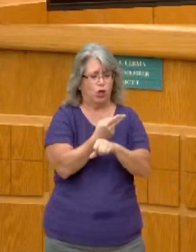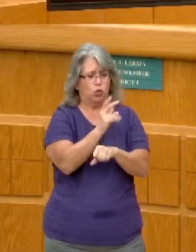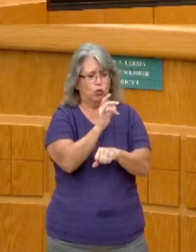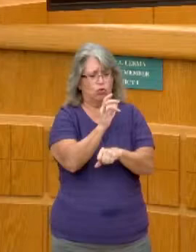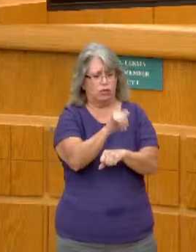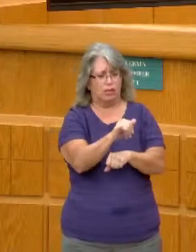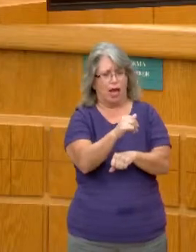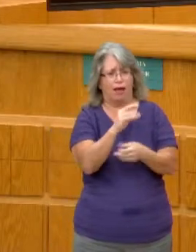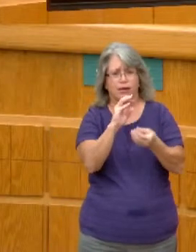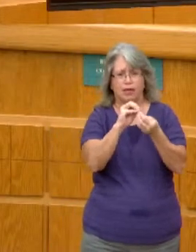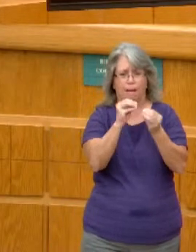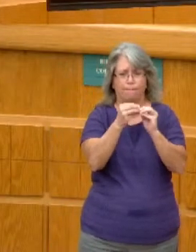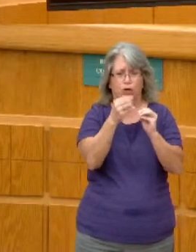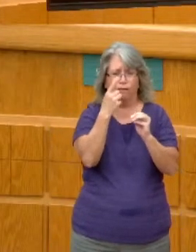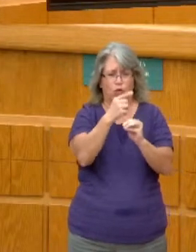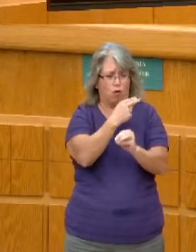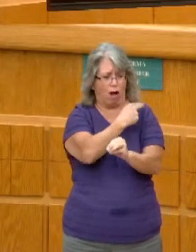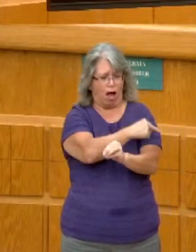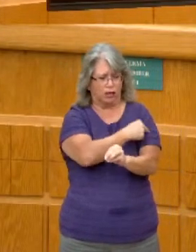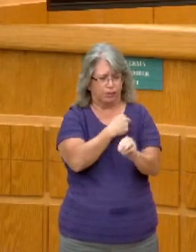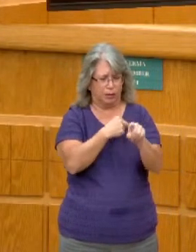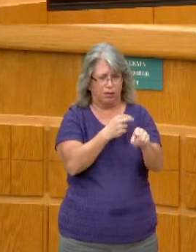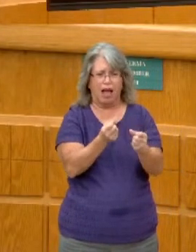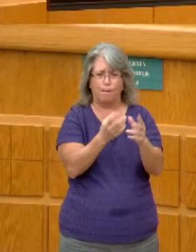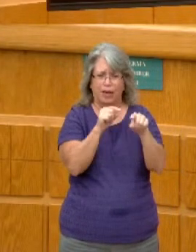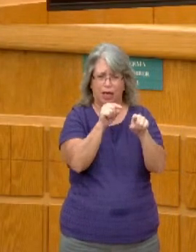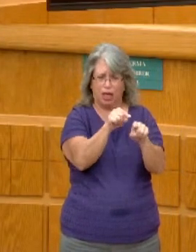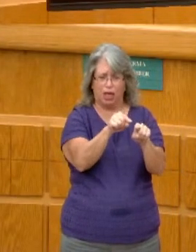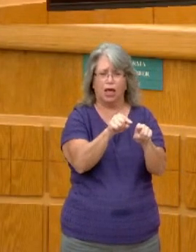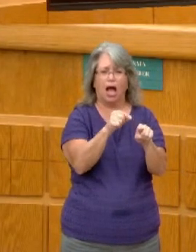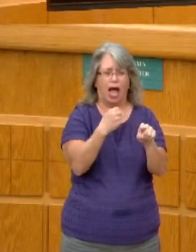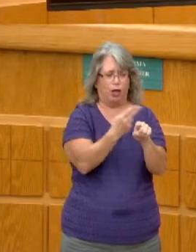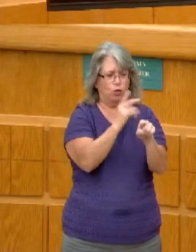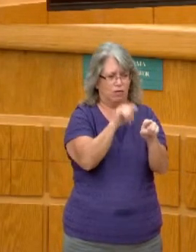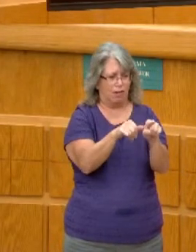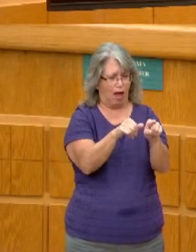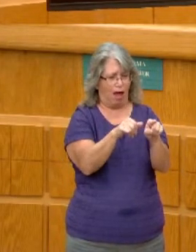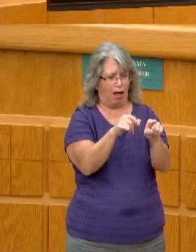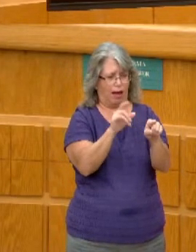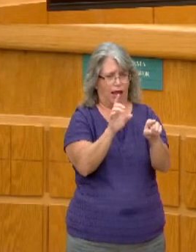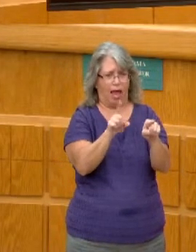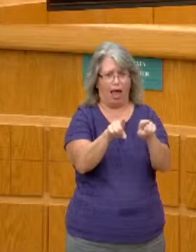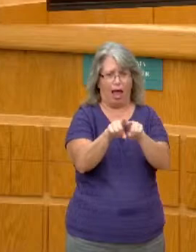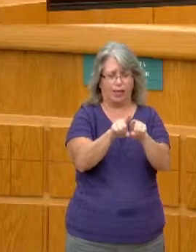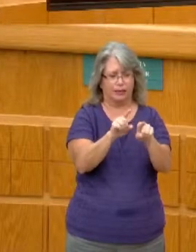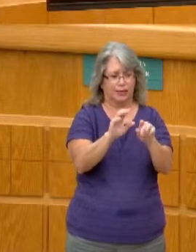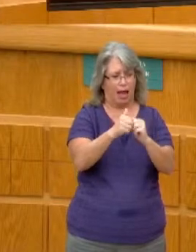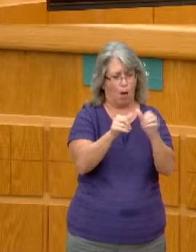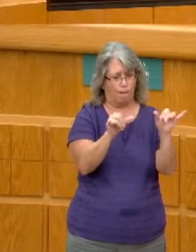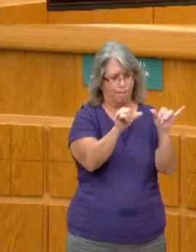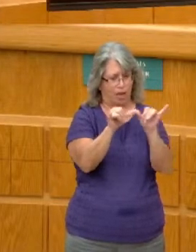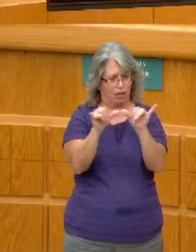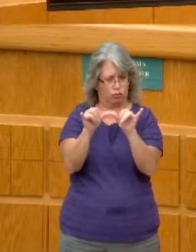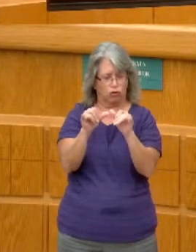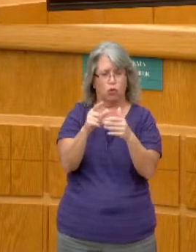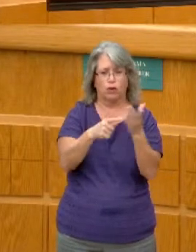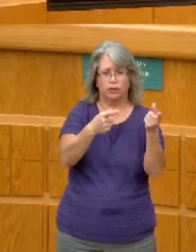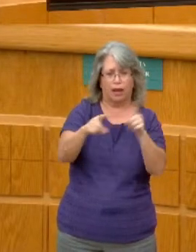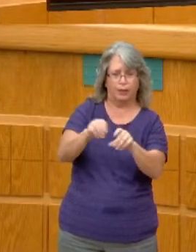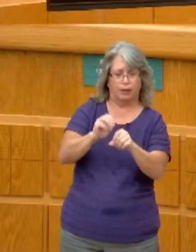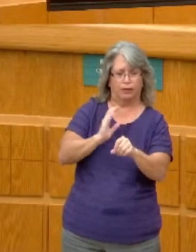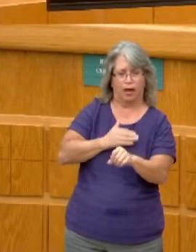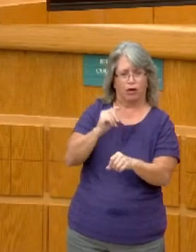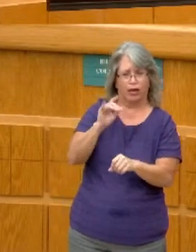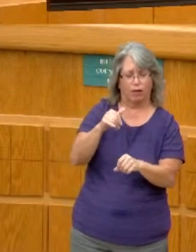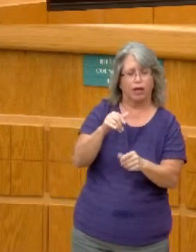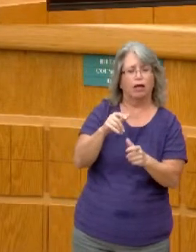the key metrics to tell us how things are going in Nueces County. I'm able to talk to leaders like our governor